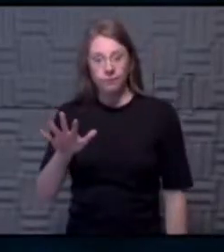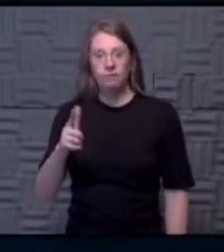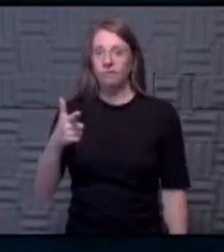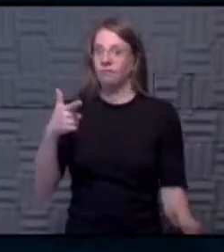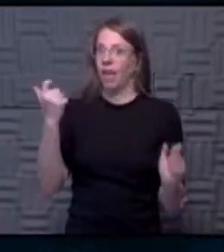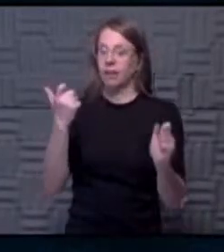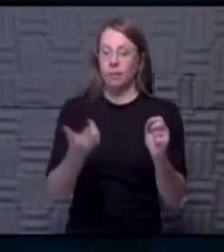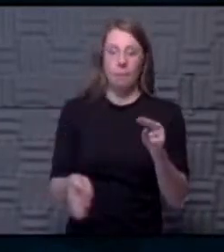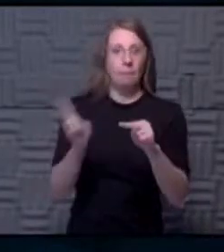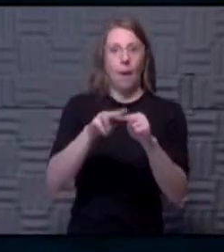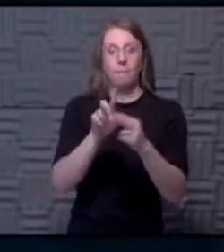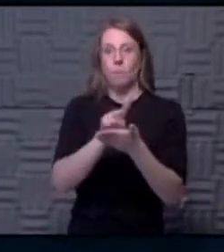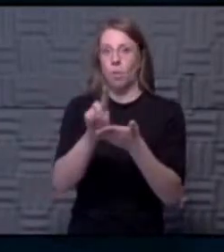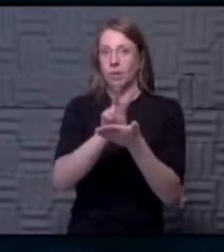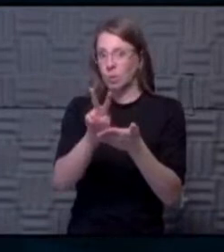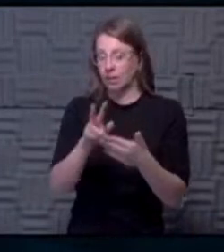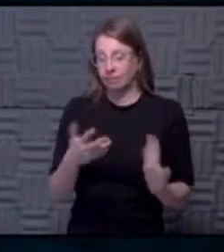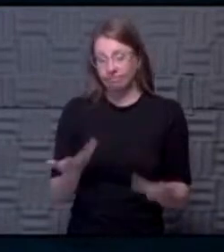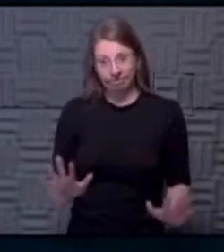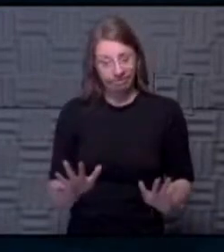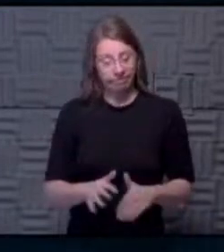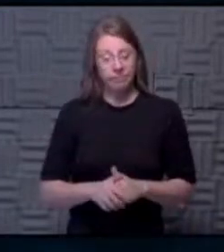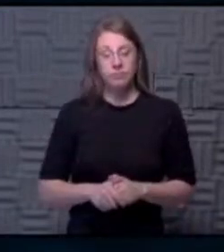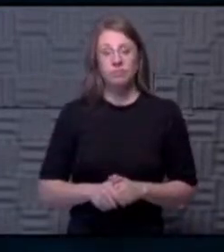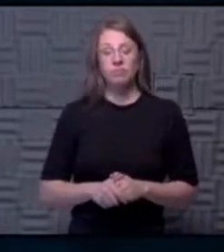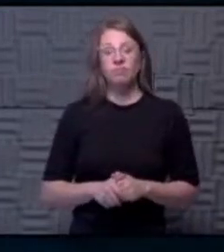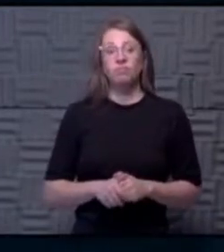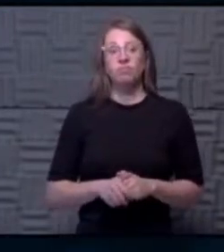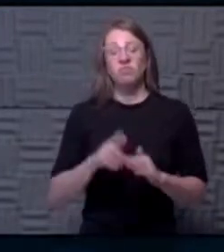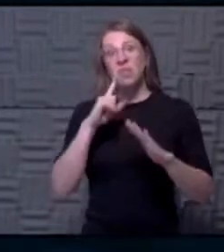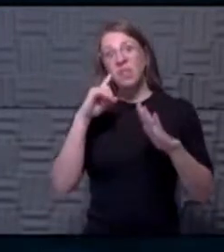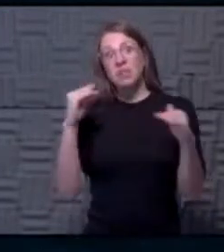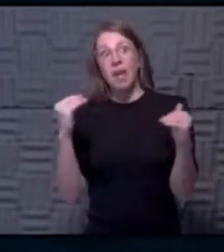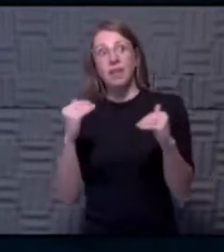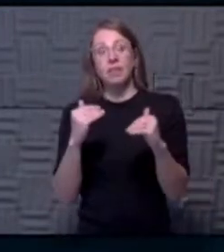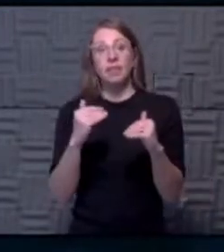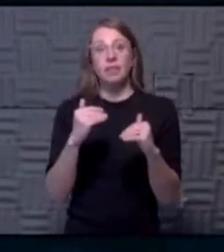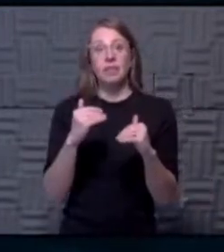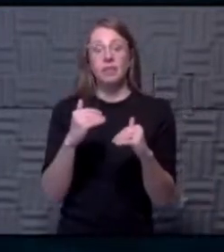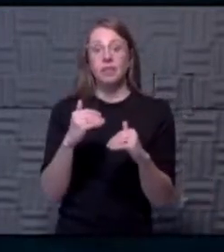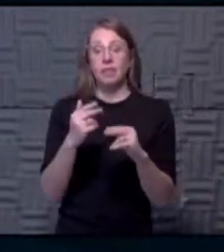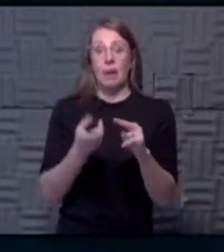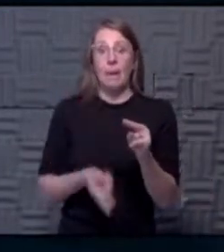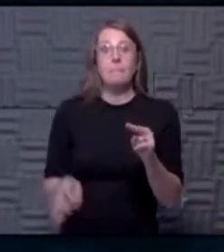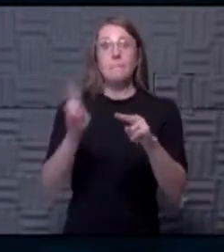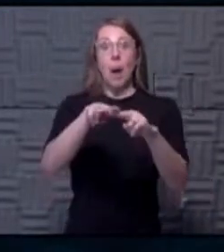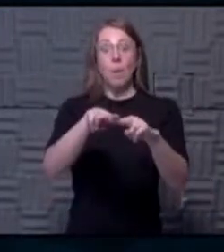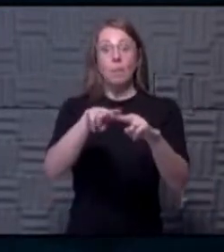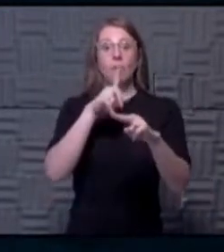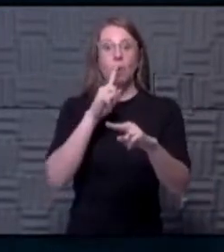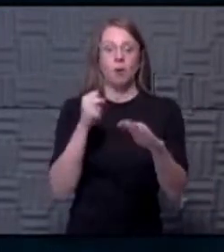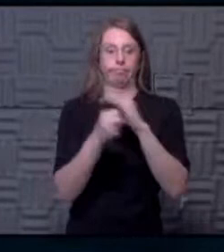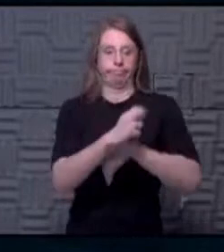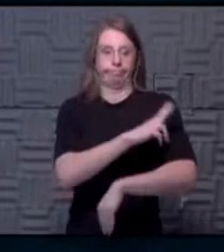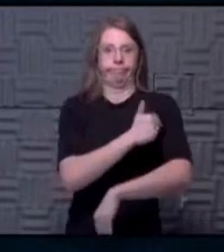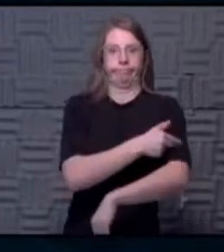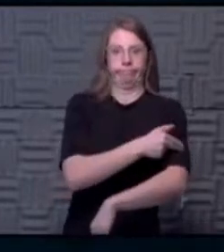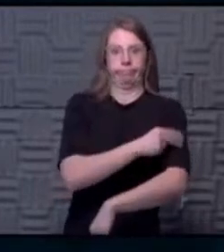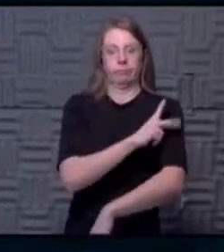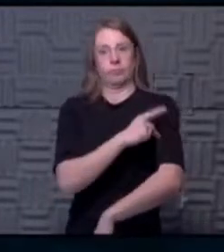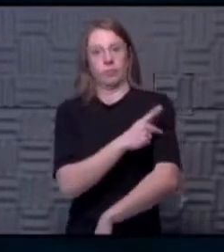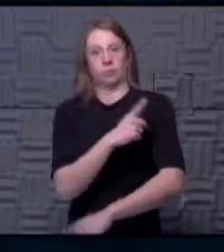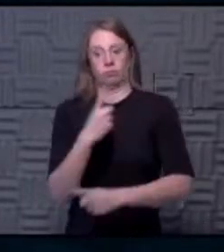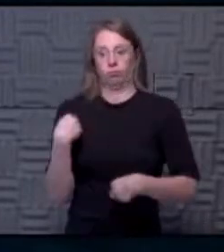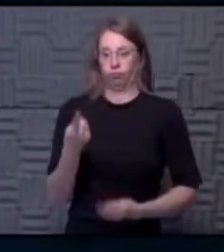quickly in a matter of a week or two. And while we don't anticipate maybe a 7-fold increase in hospital patients over the next week or